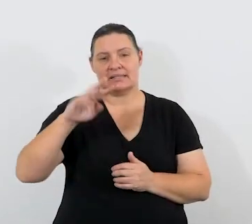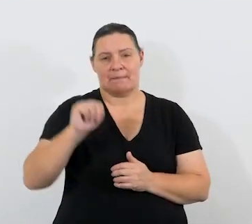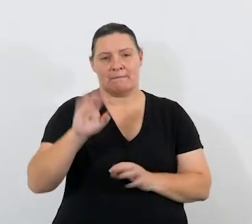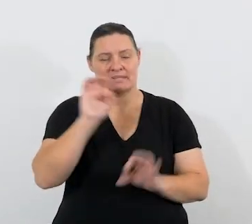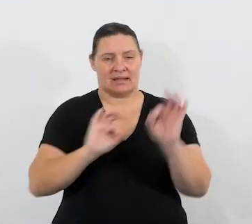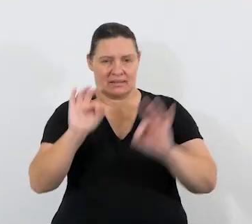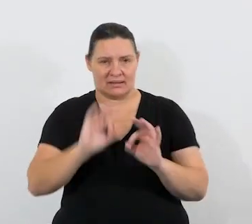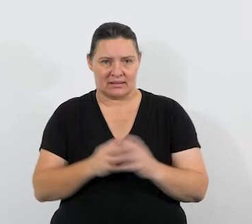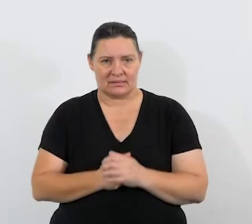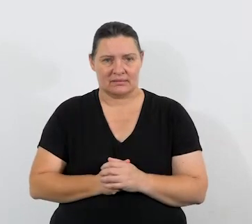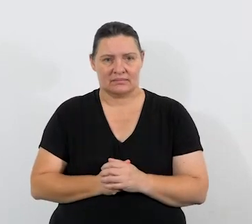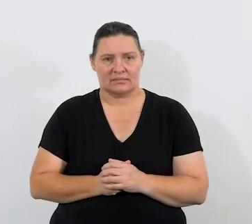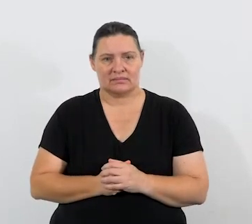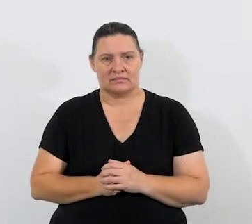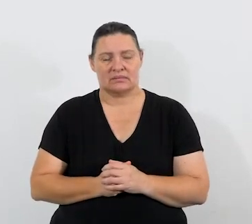stem cells.